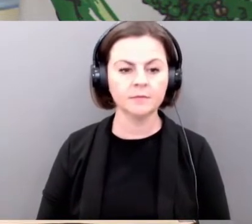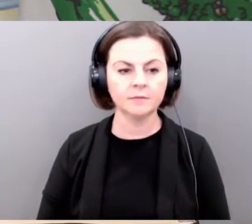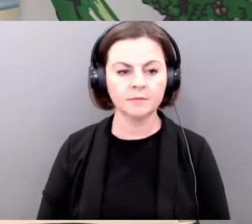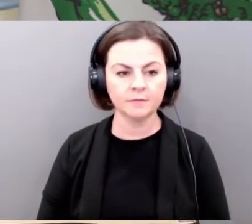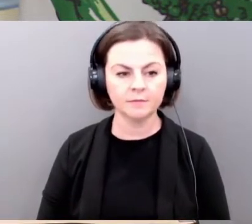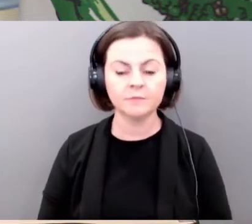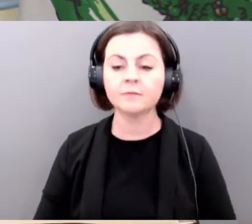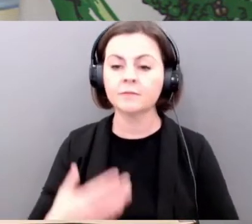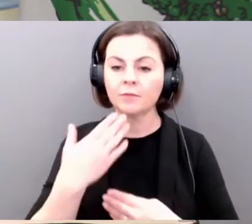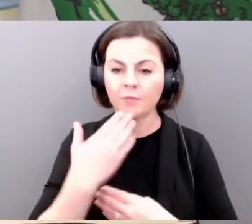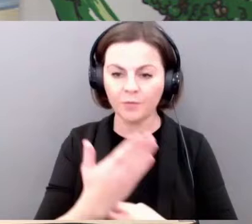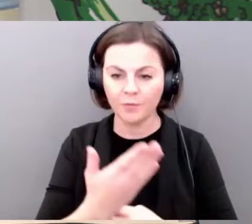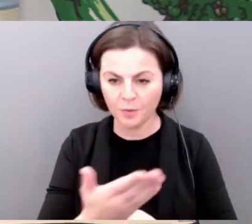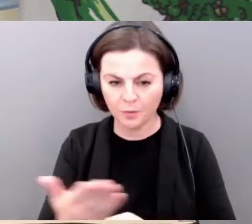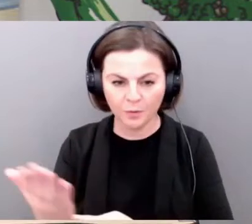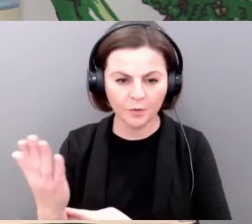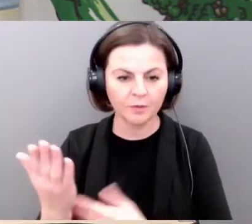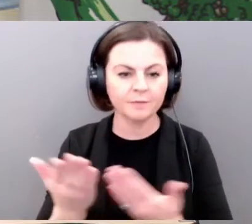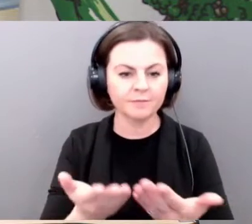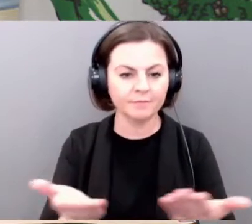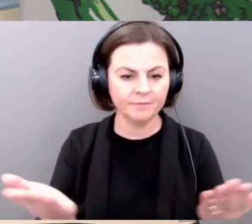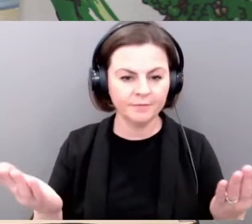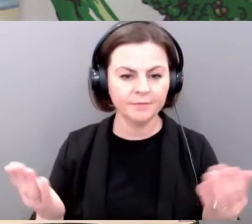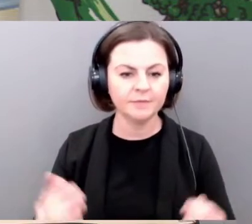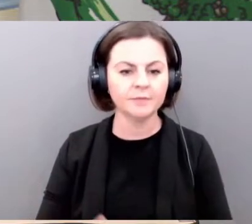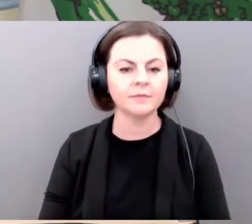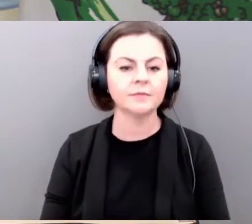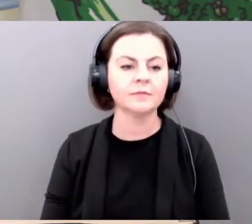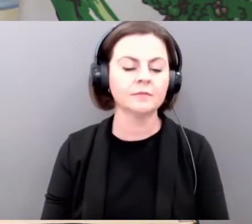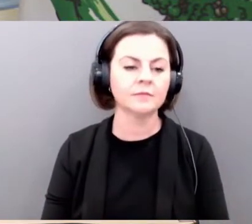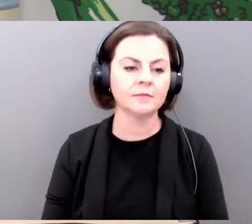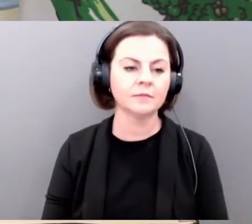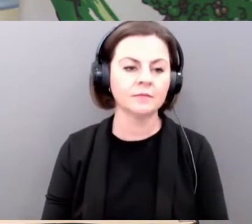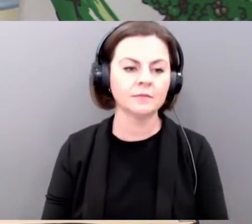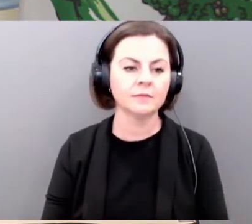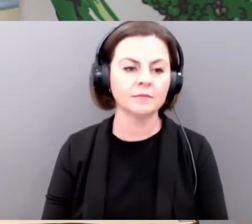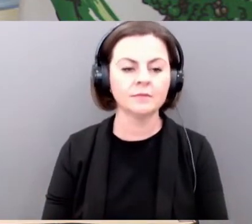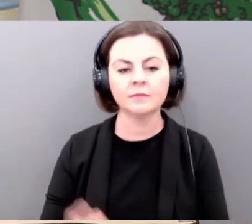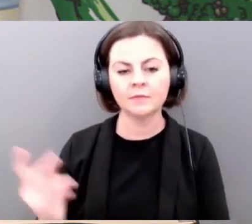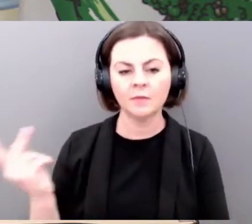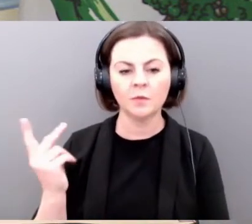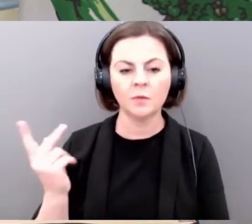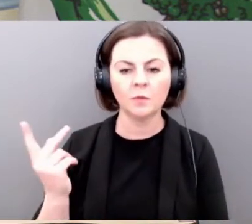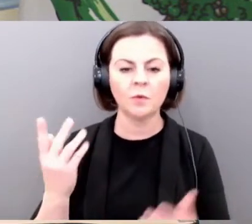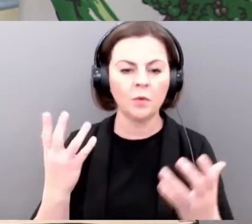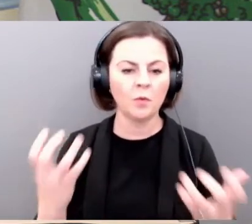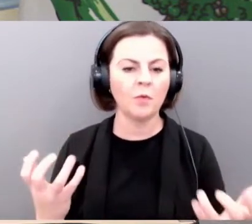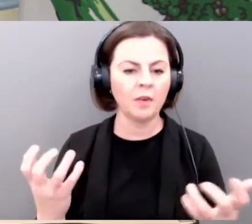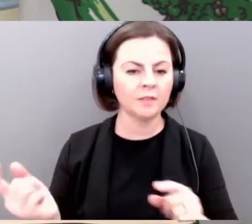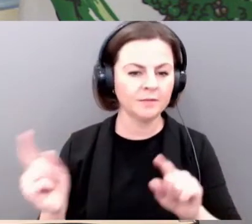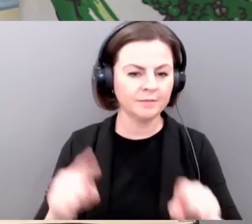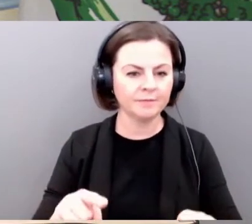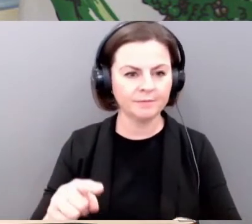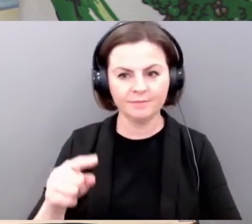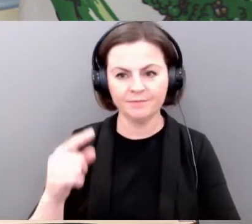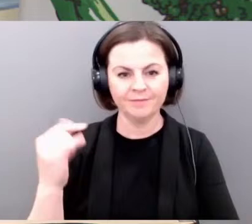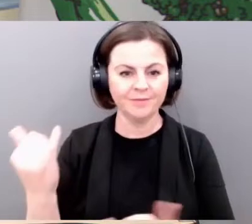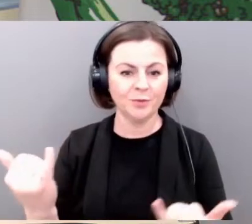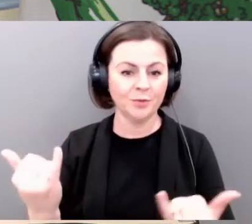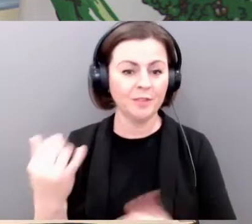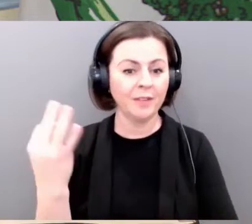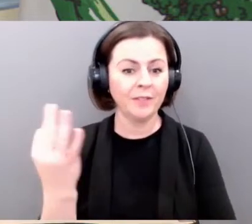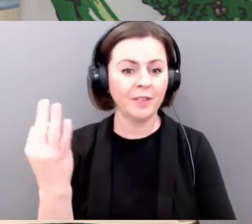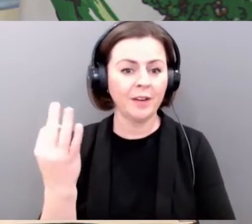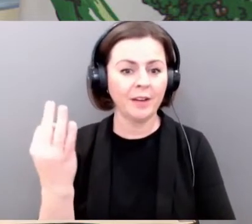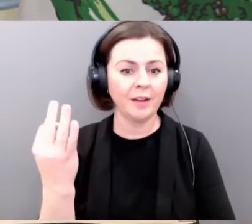Well, good morning, everyone. We wanted to come out today at the end of the week after what has been,